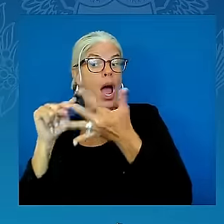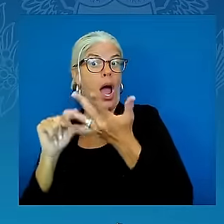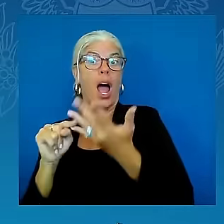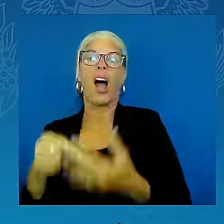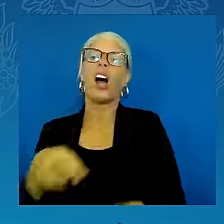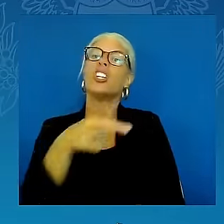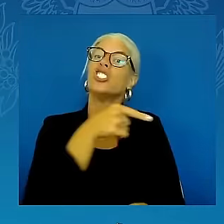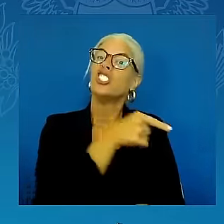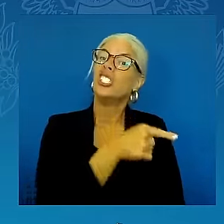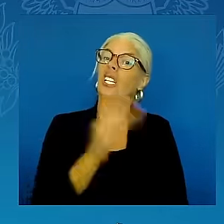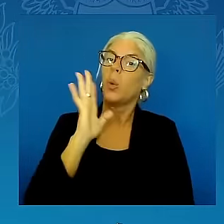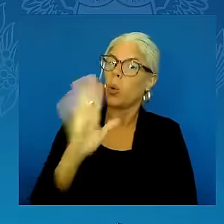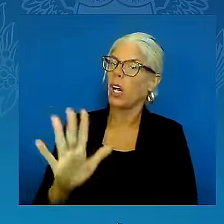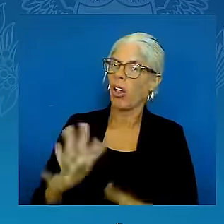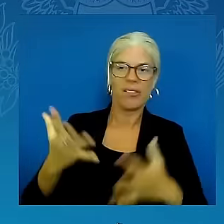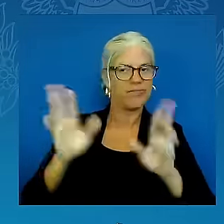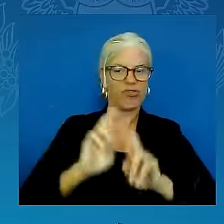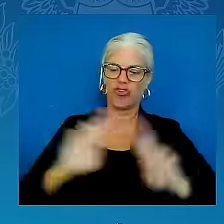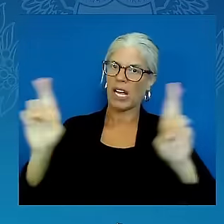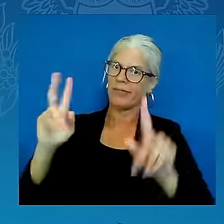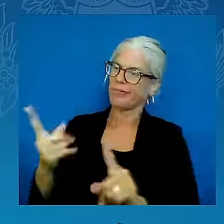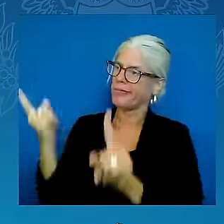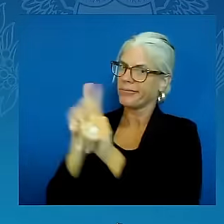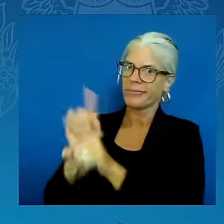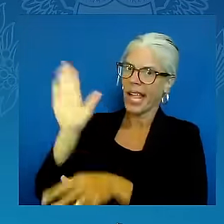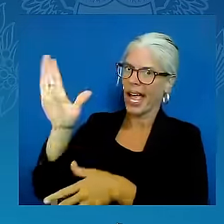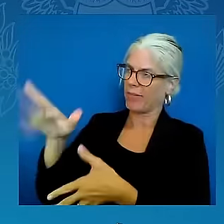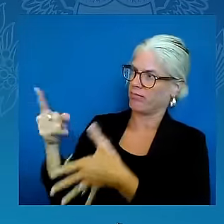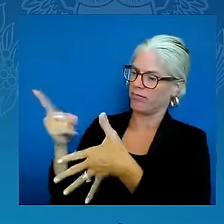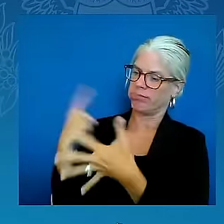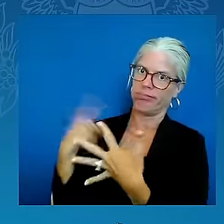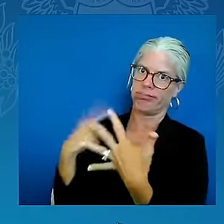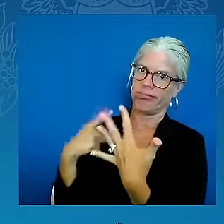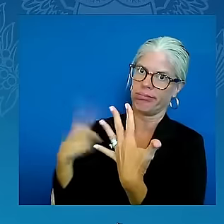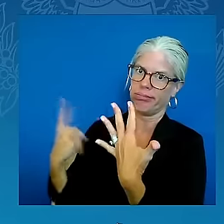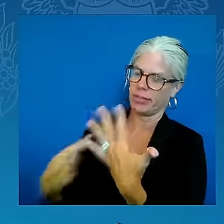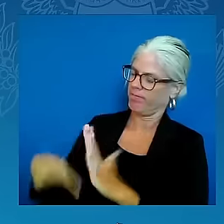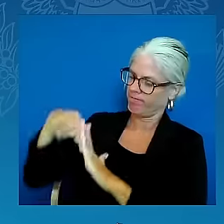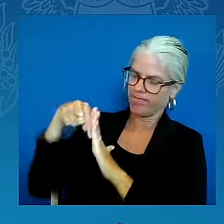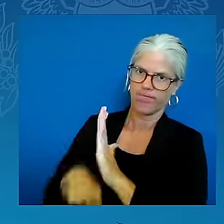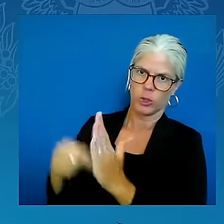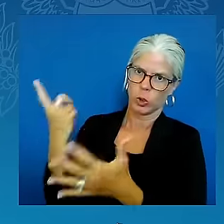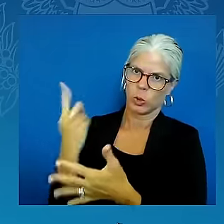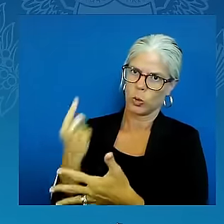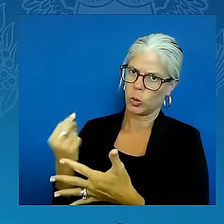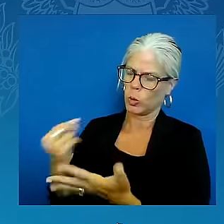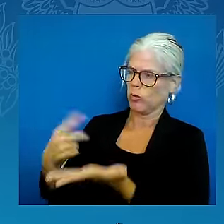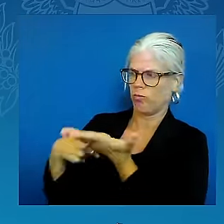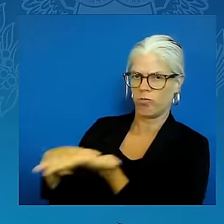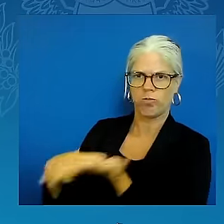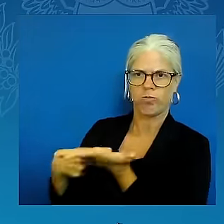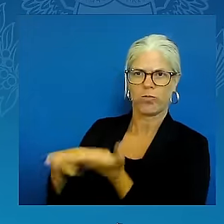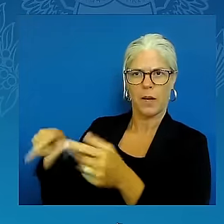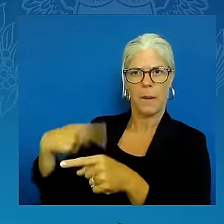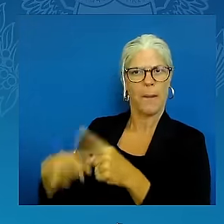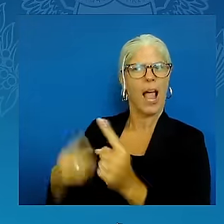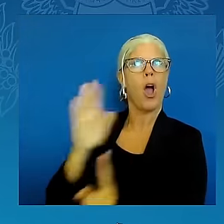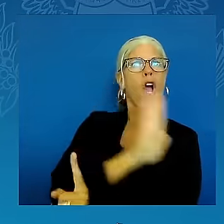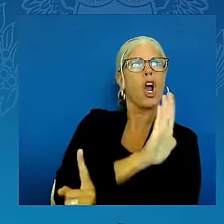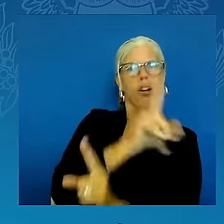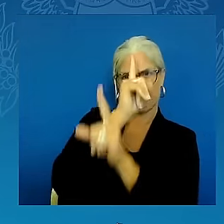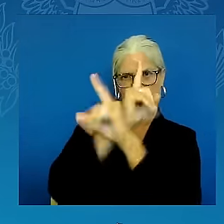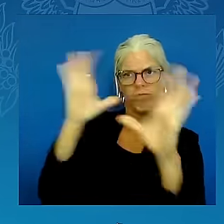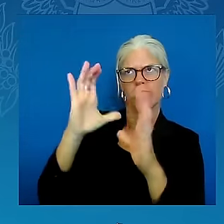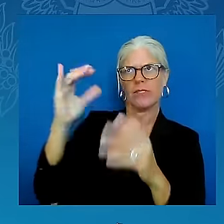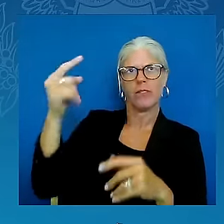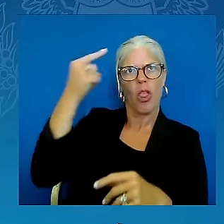serious and specific conversation with you about what she had on her mind. And then she would tell you